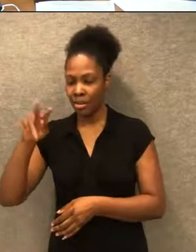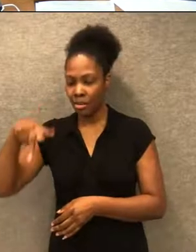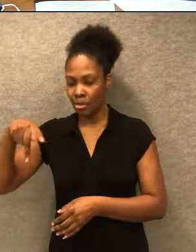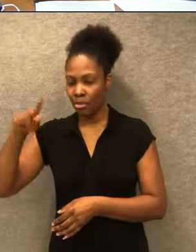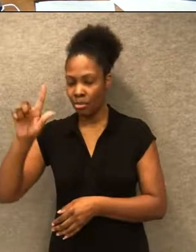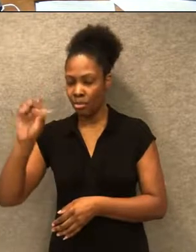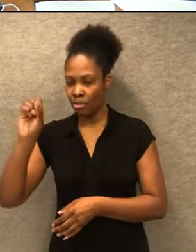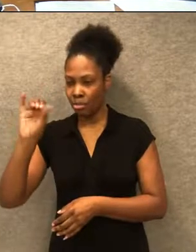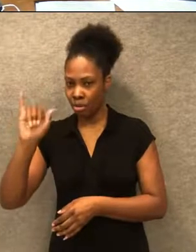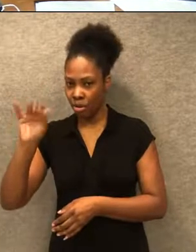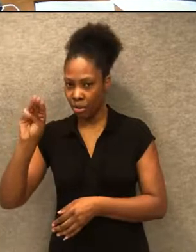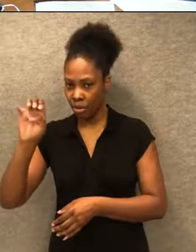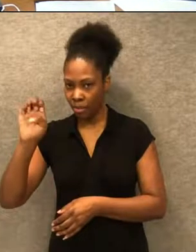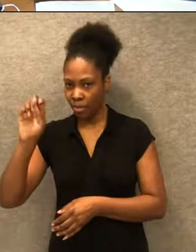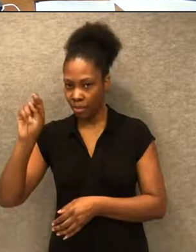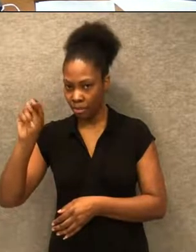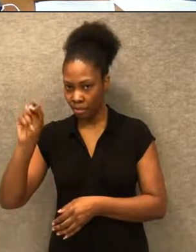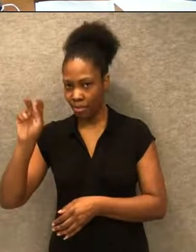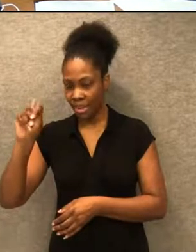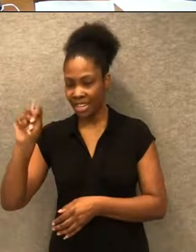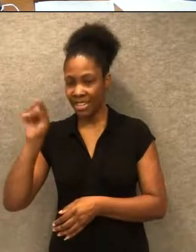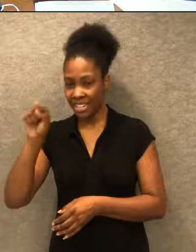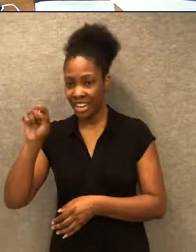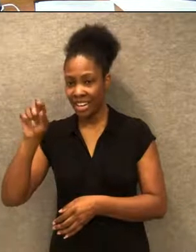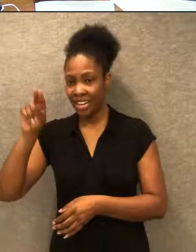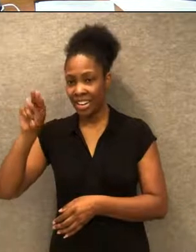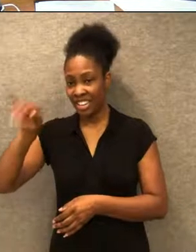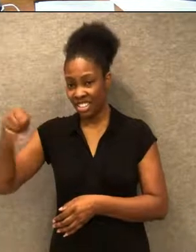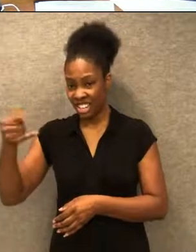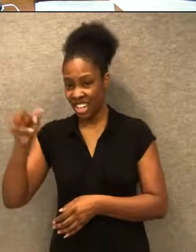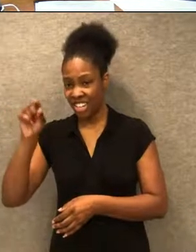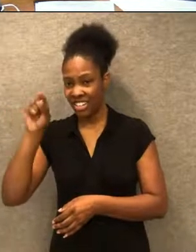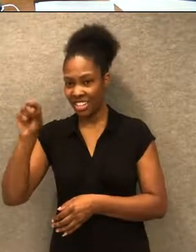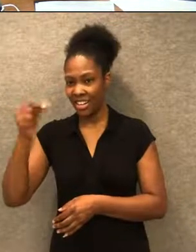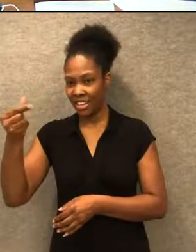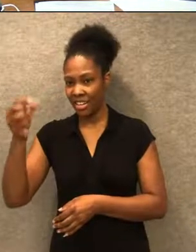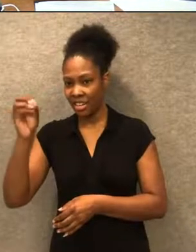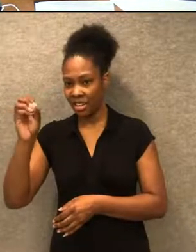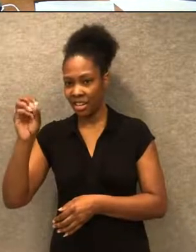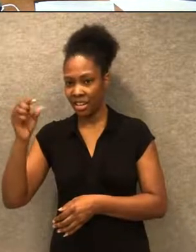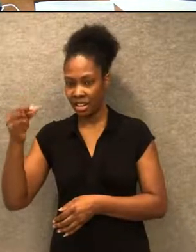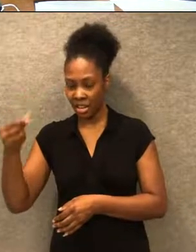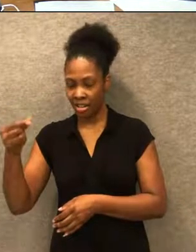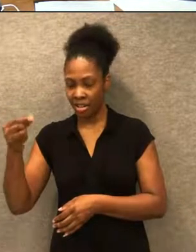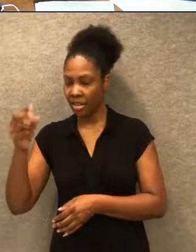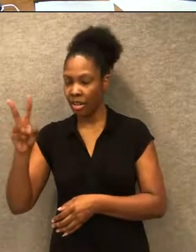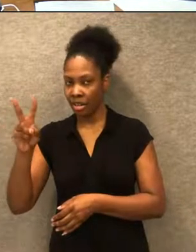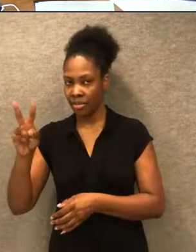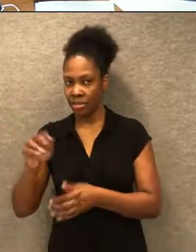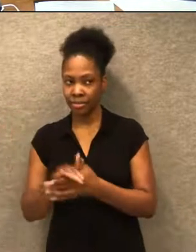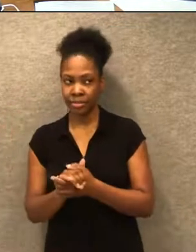myunemployment.nj.gov, and we also have a telephone number, NJ Unemployment